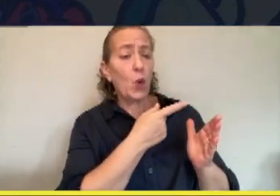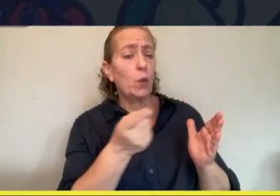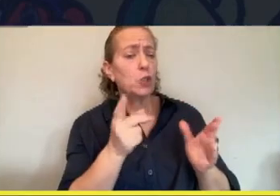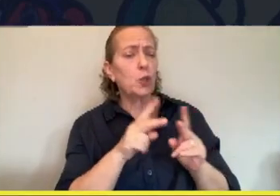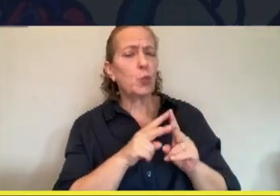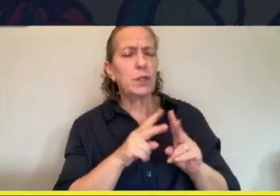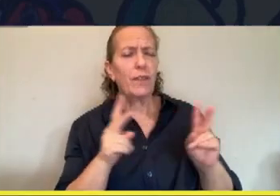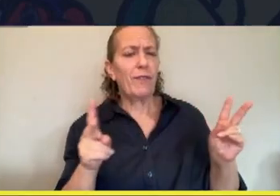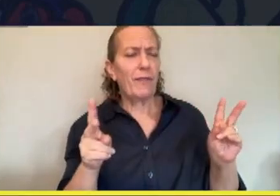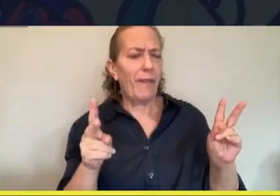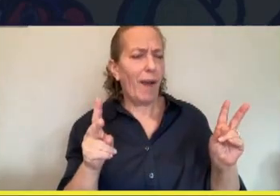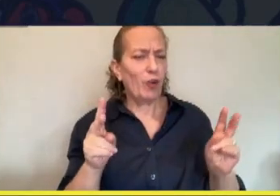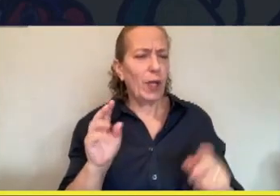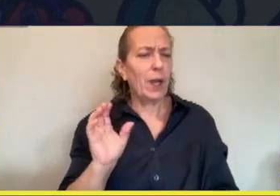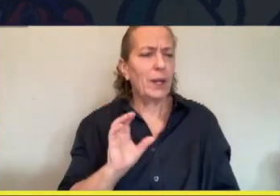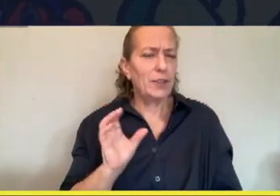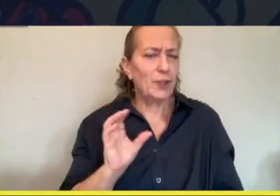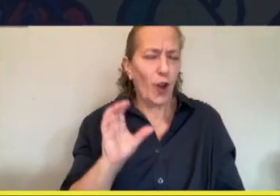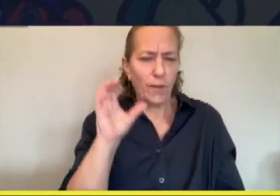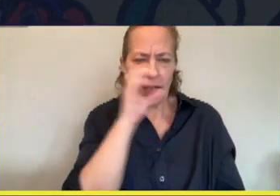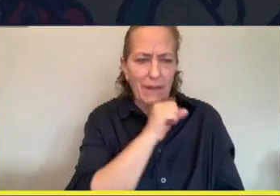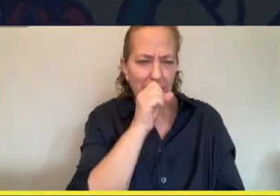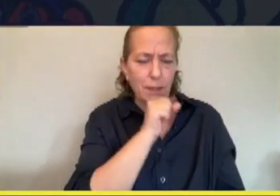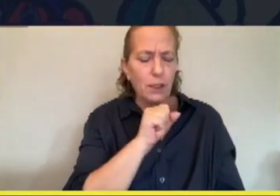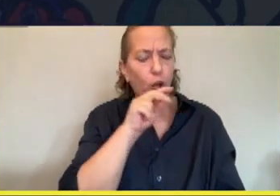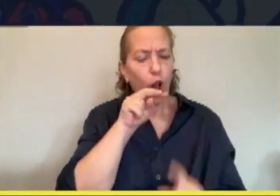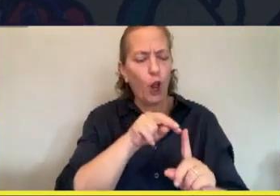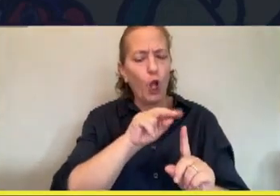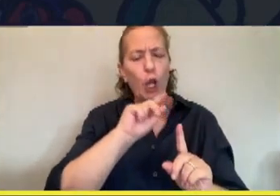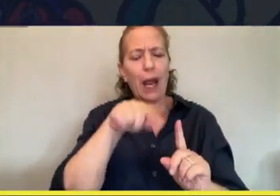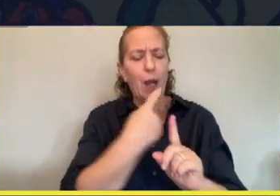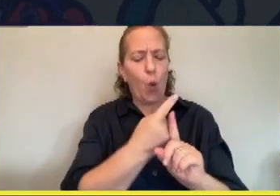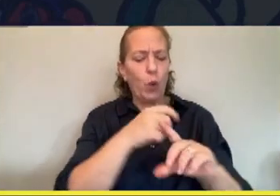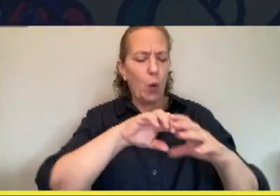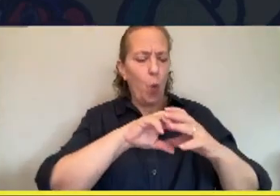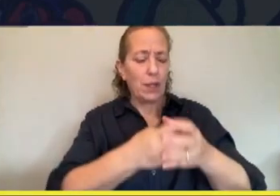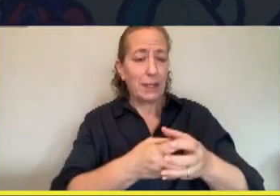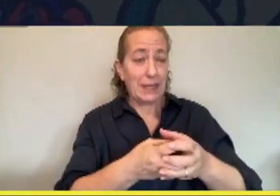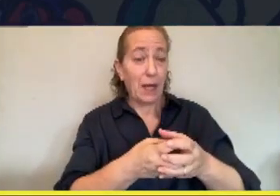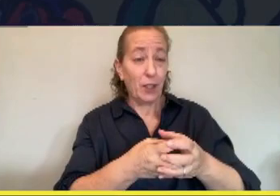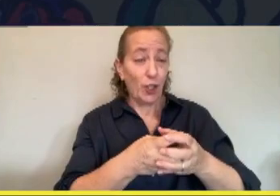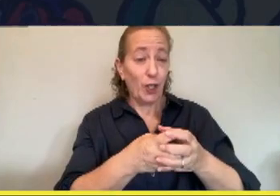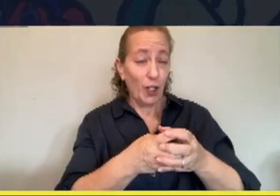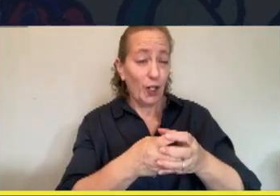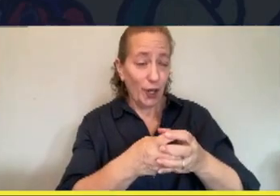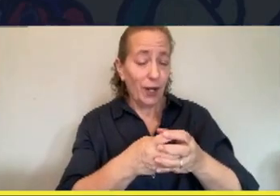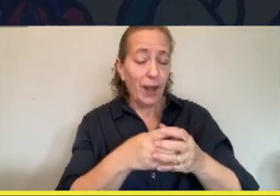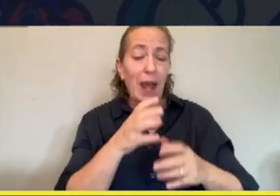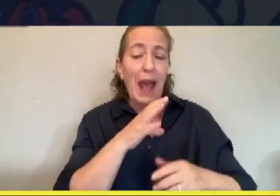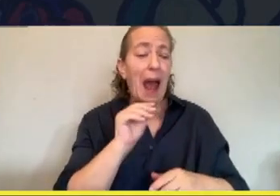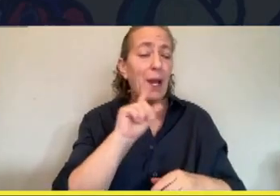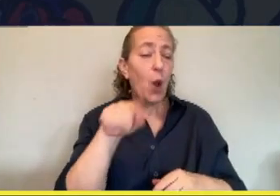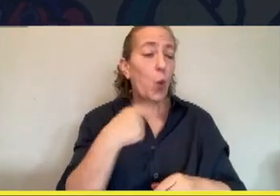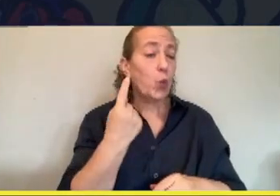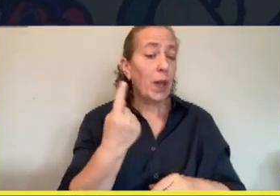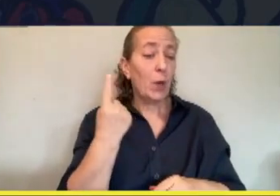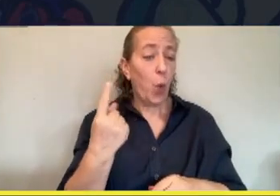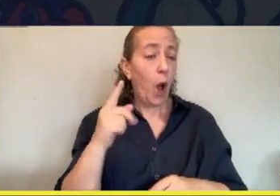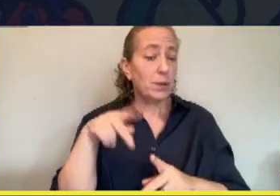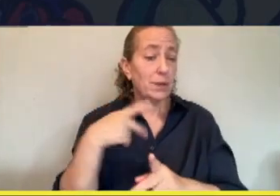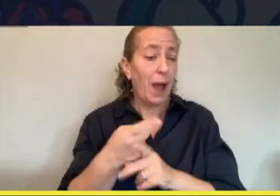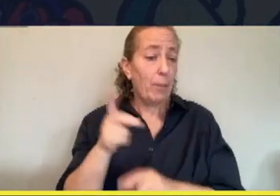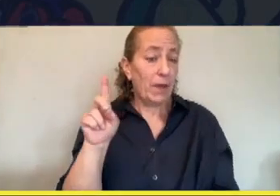at only one sector of the workforce that might provide care, and also one type of disability. If we're going